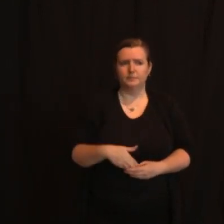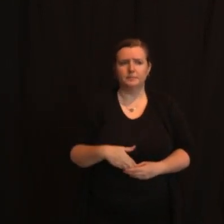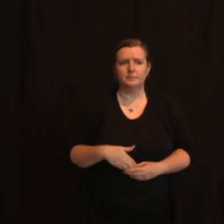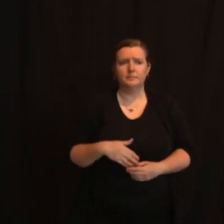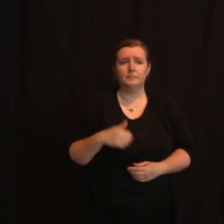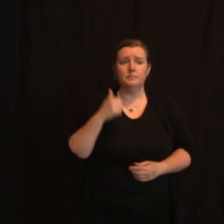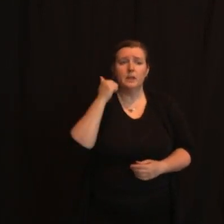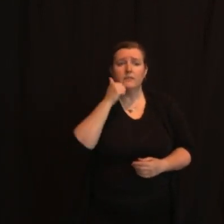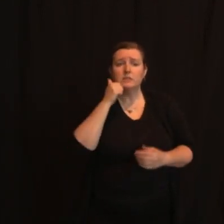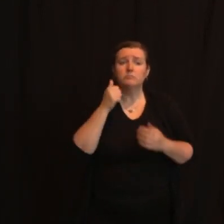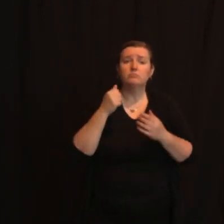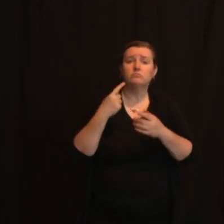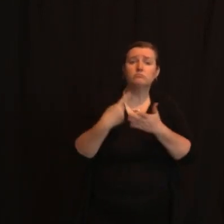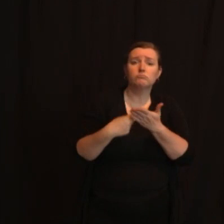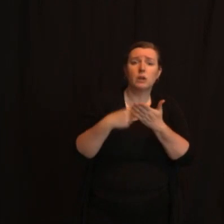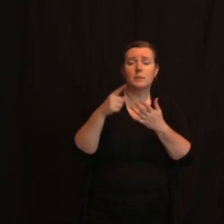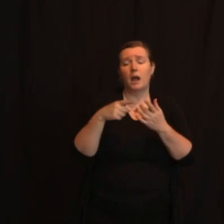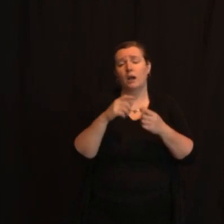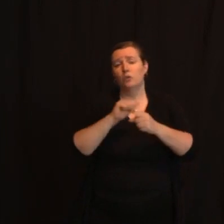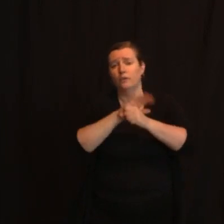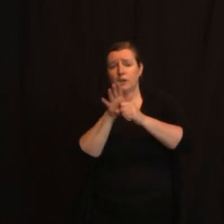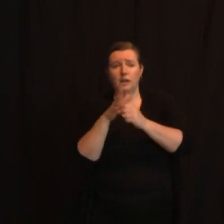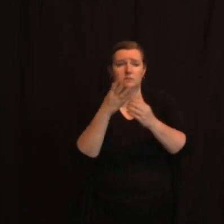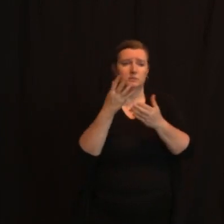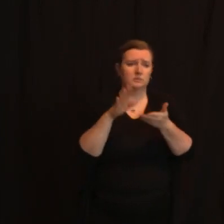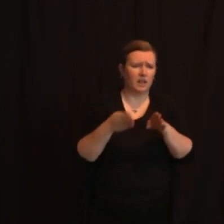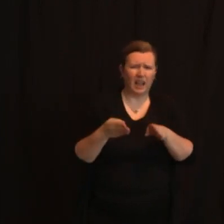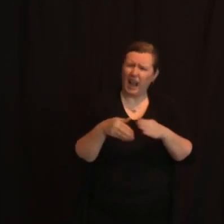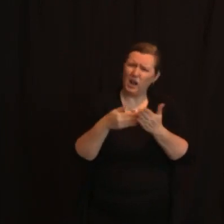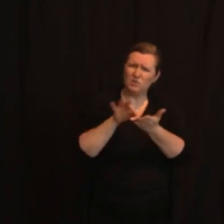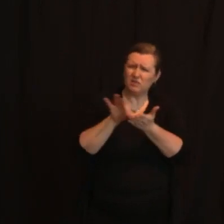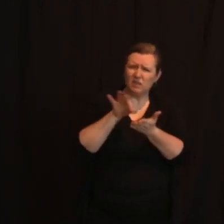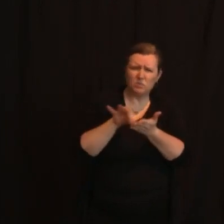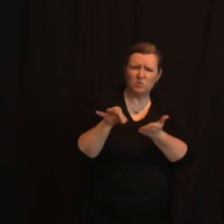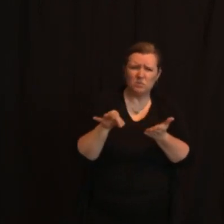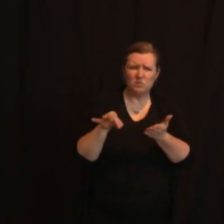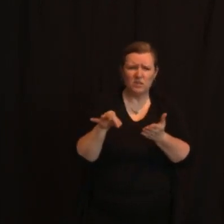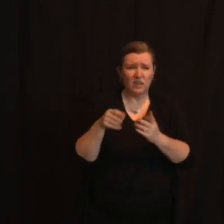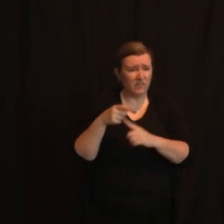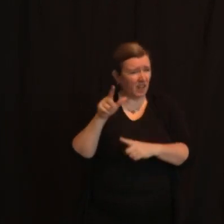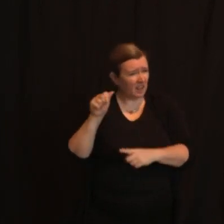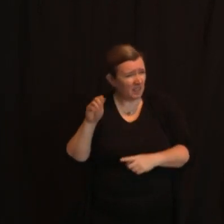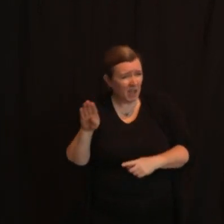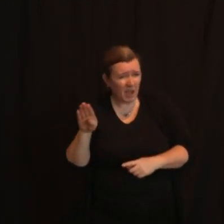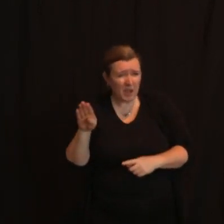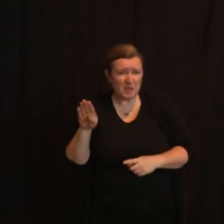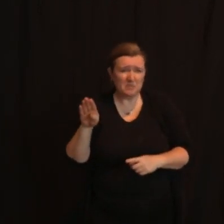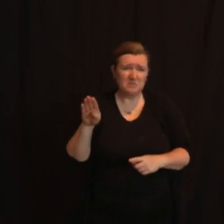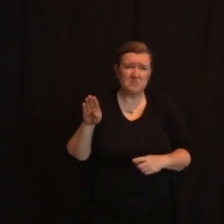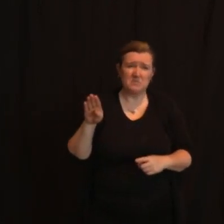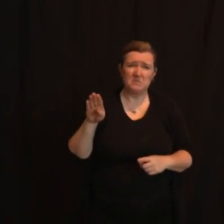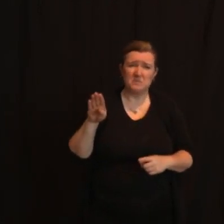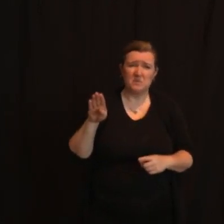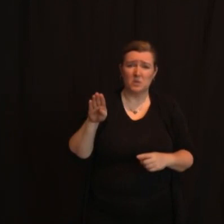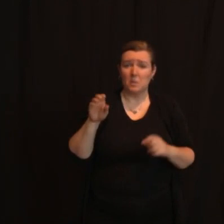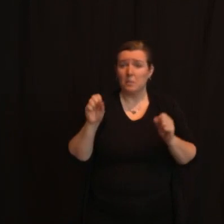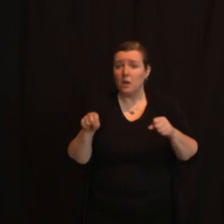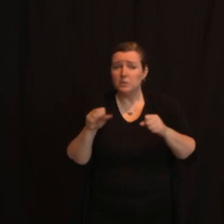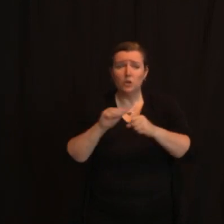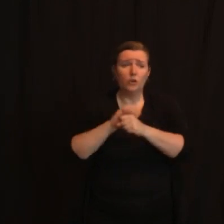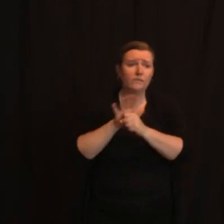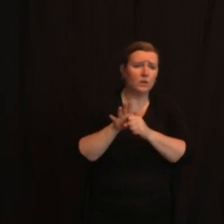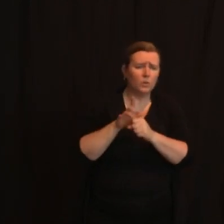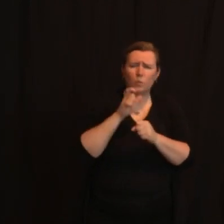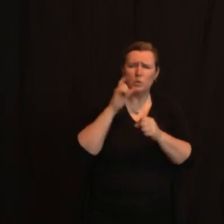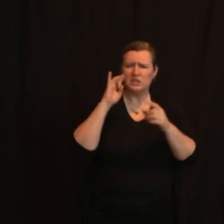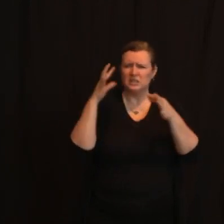deaths, how are these deaths counted? Are they all lab confirmed, or do they include probable cases? And if so, determined by whom? If